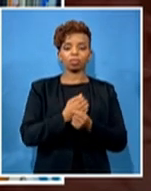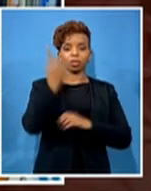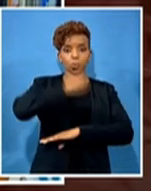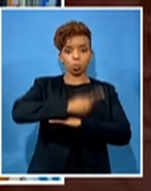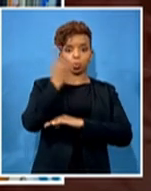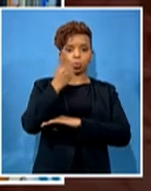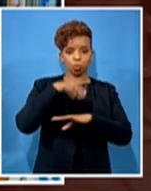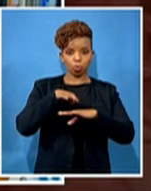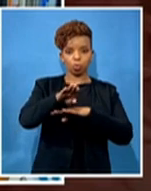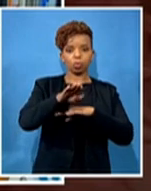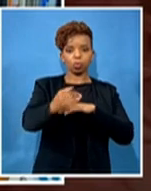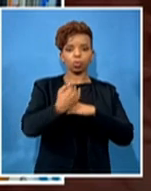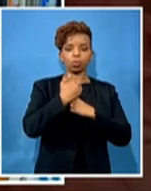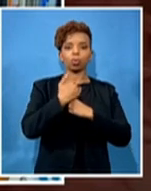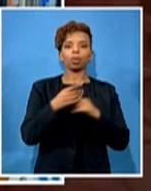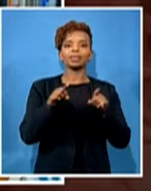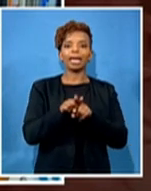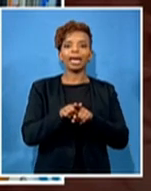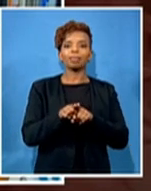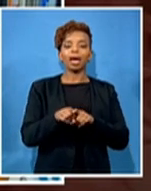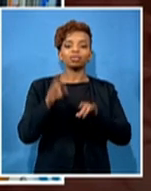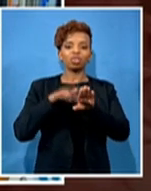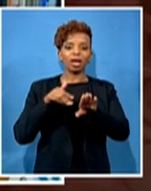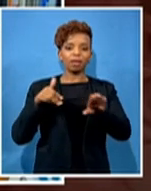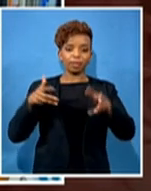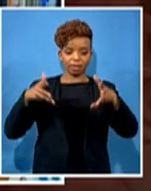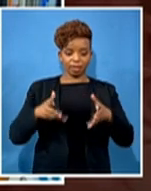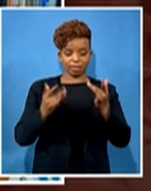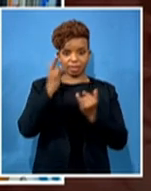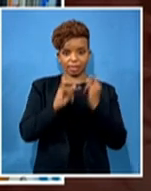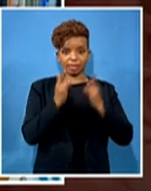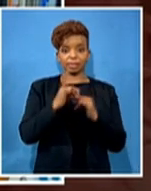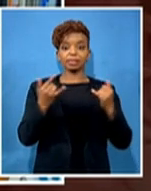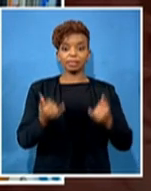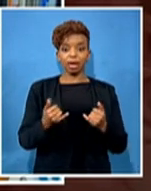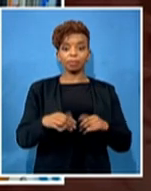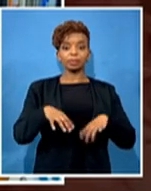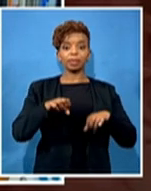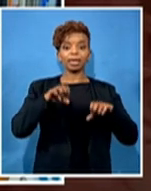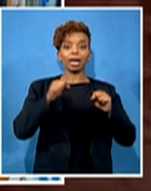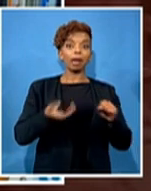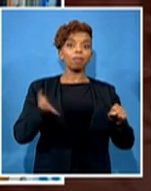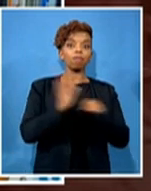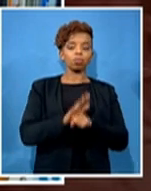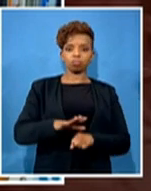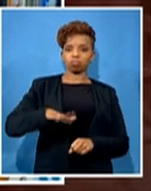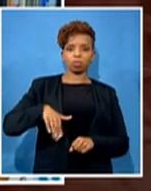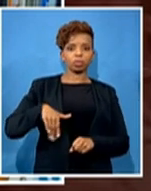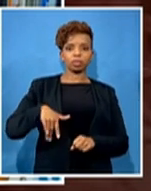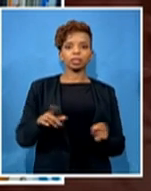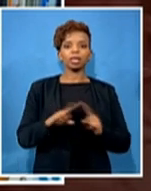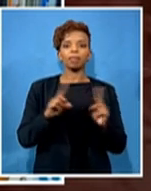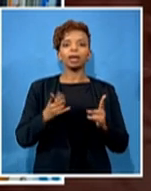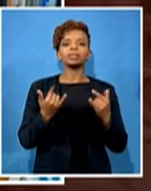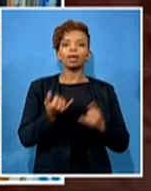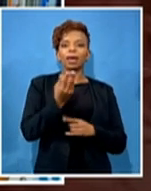up, not fully yet, and so on. But we're over the worst. There are, however, some industries that are still in trouble because